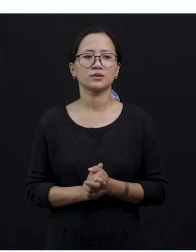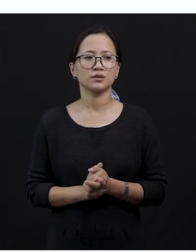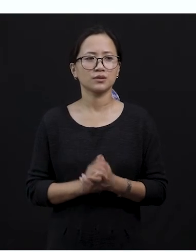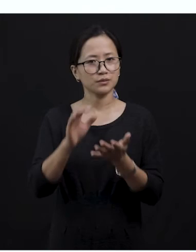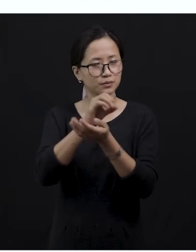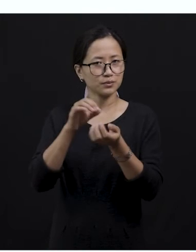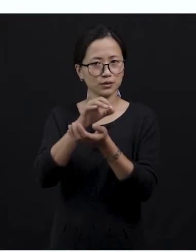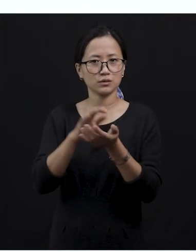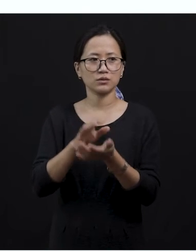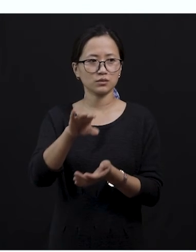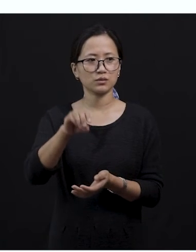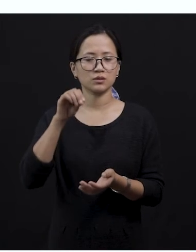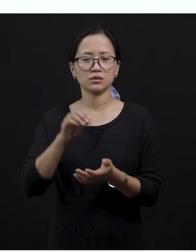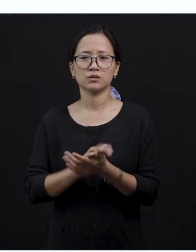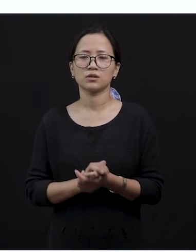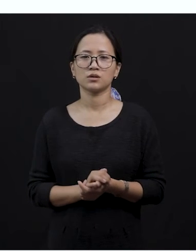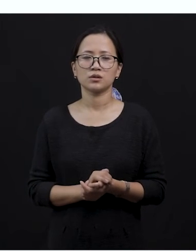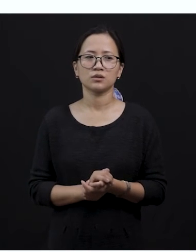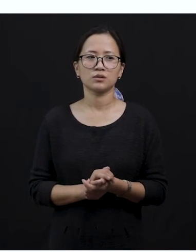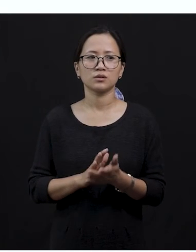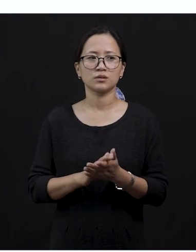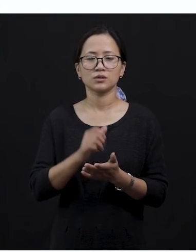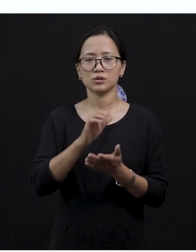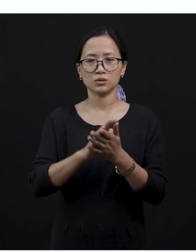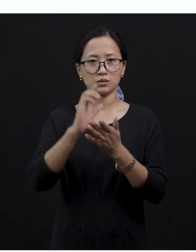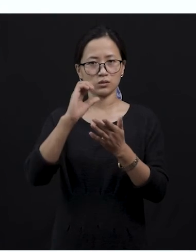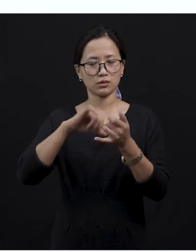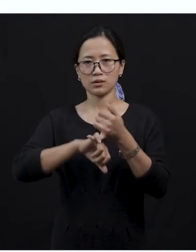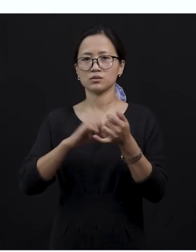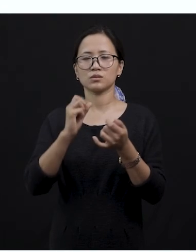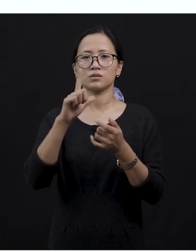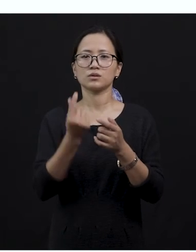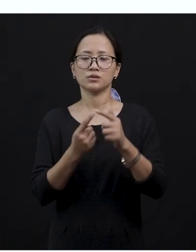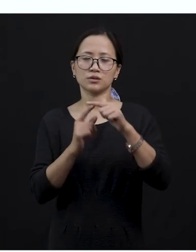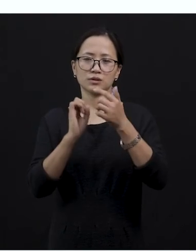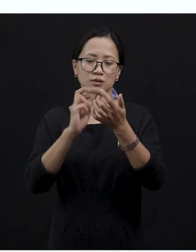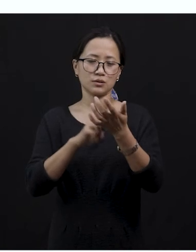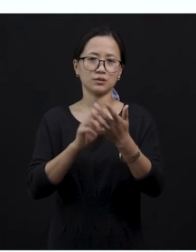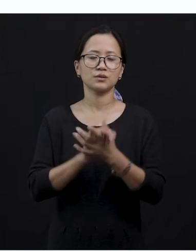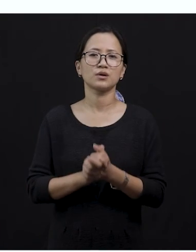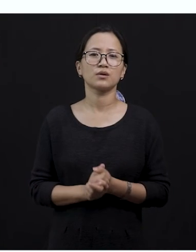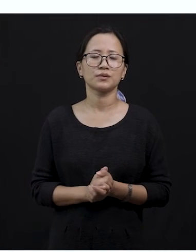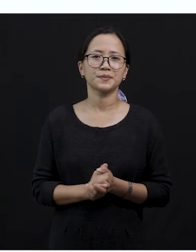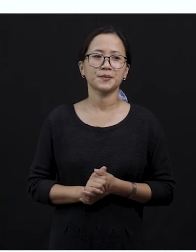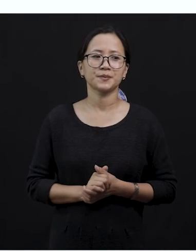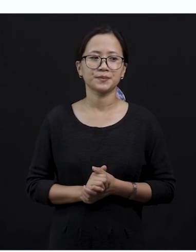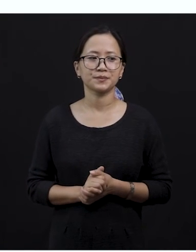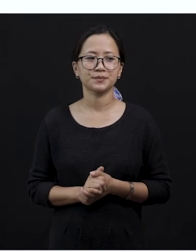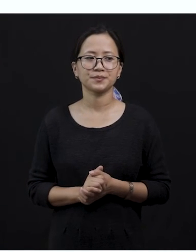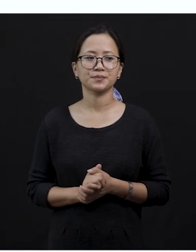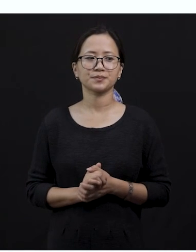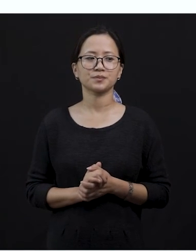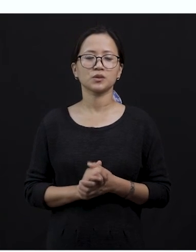you mix this together, you get a sugar solution. We call that a solution.